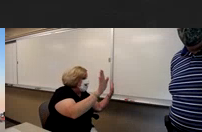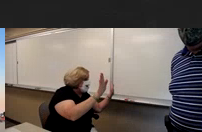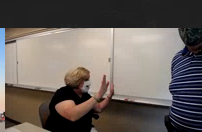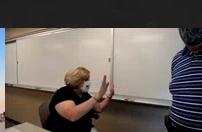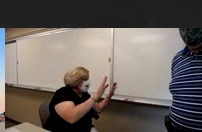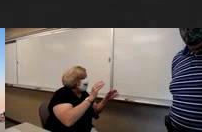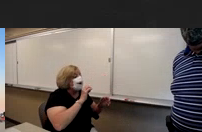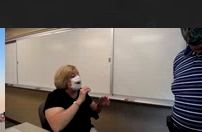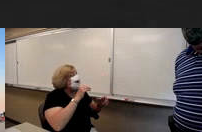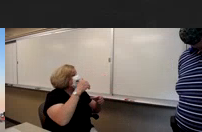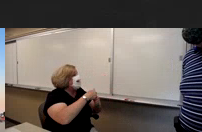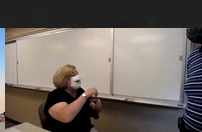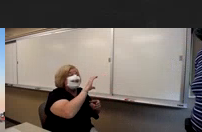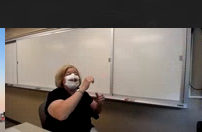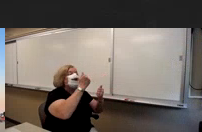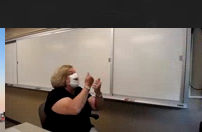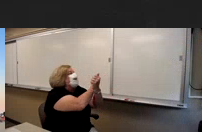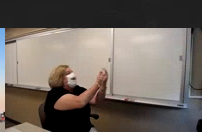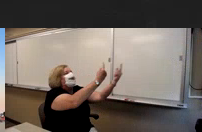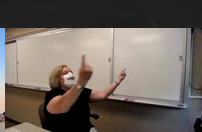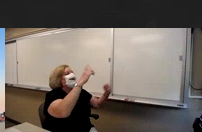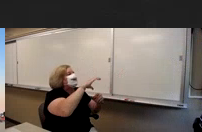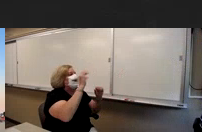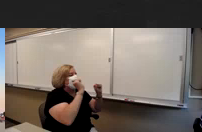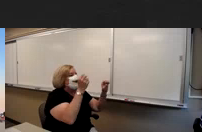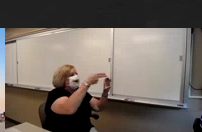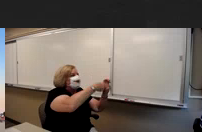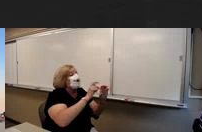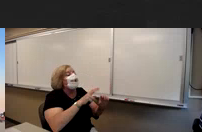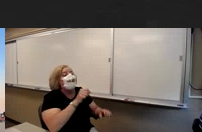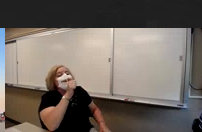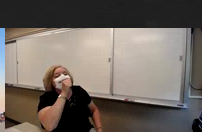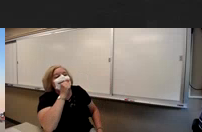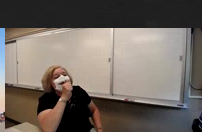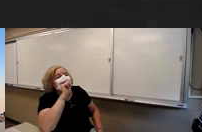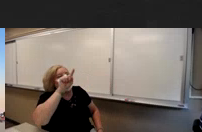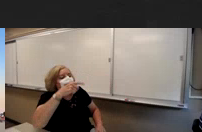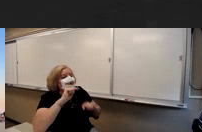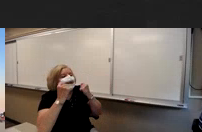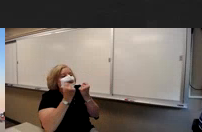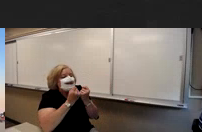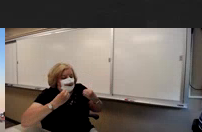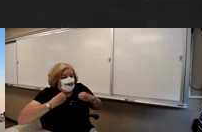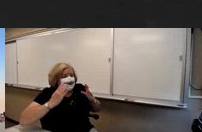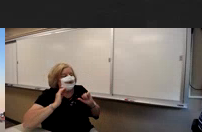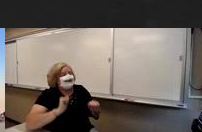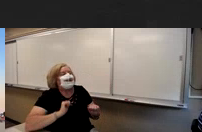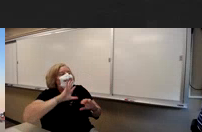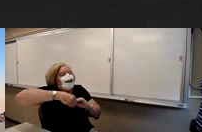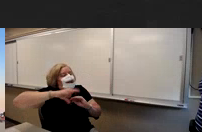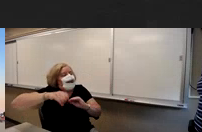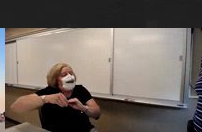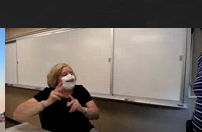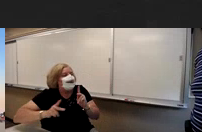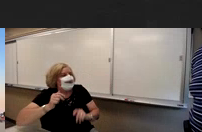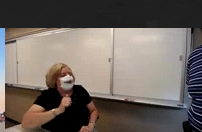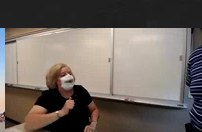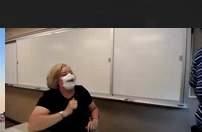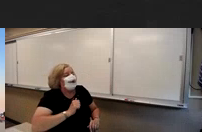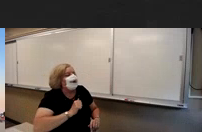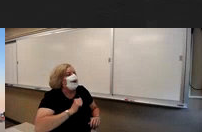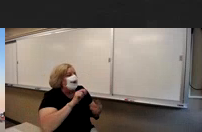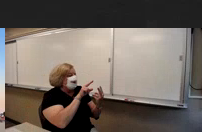within Center can join it, or private, only the team owners can add people. Those are